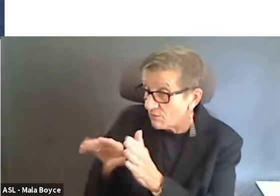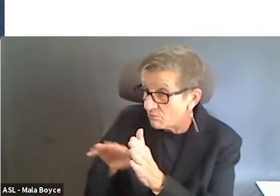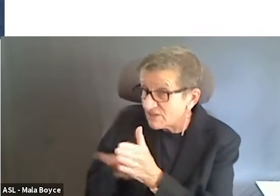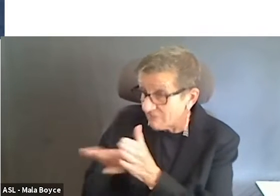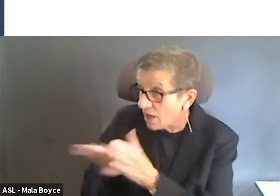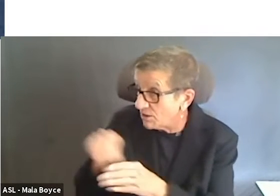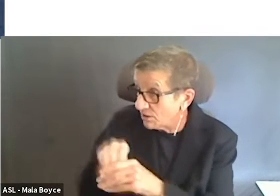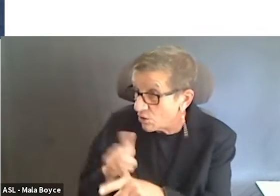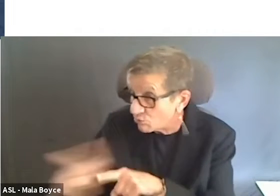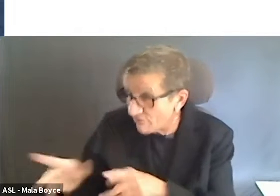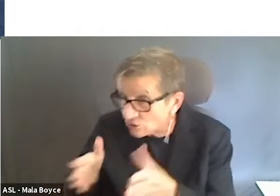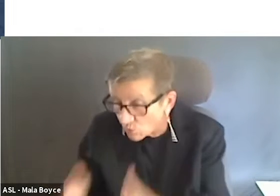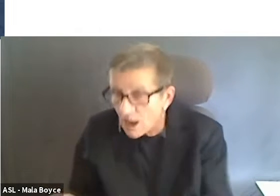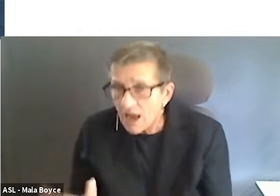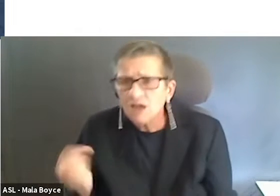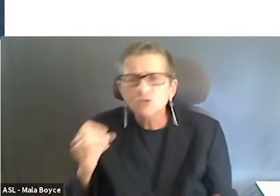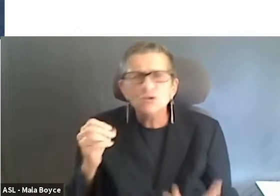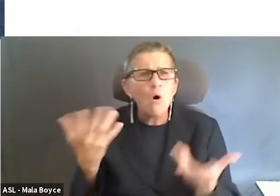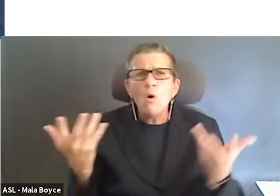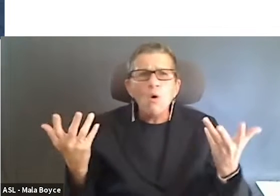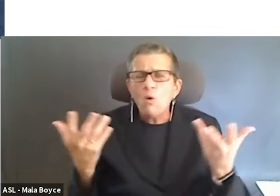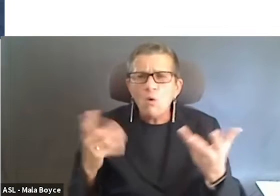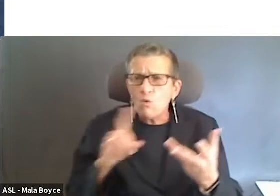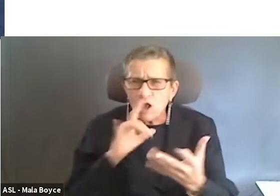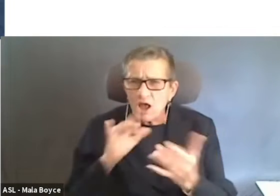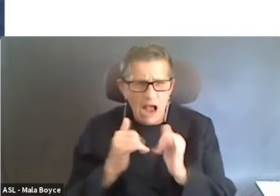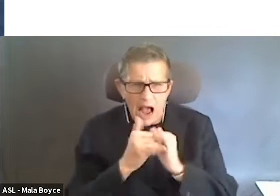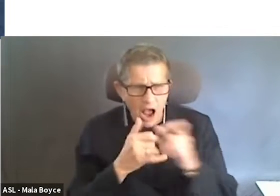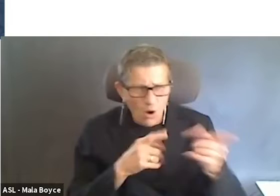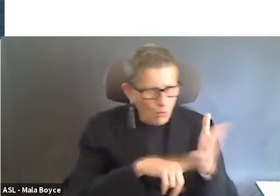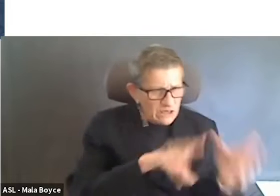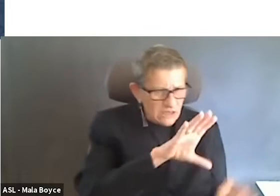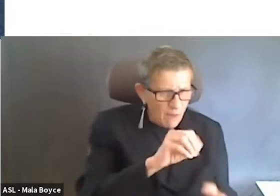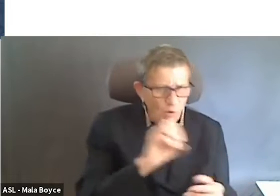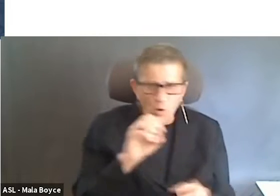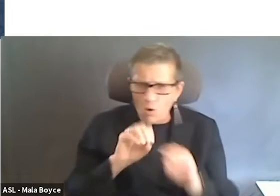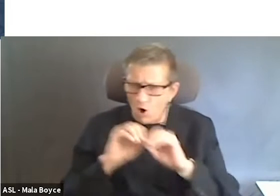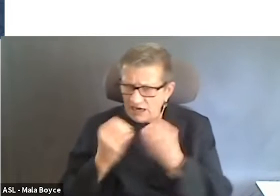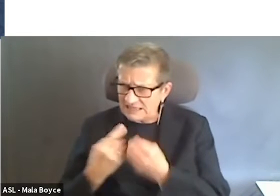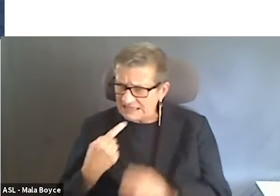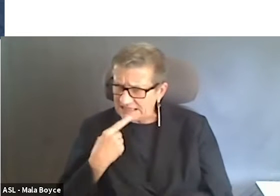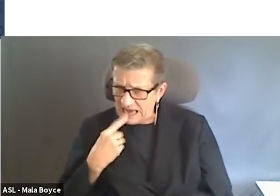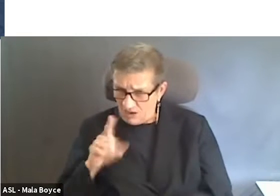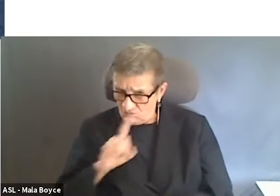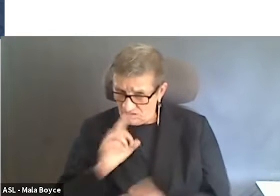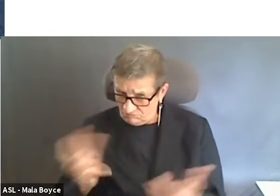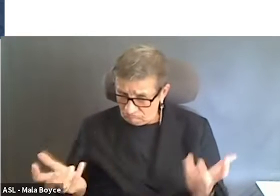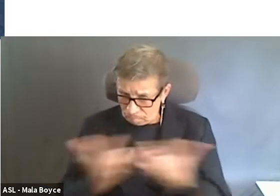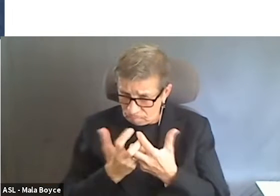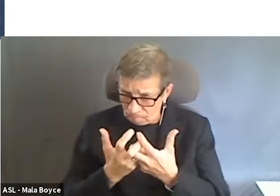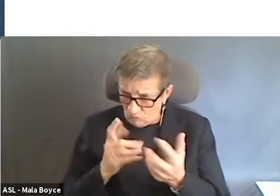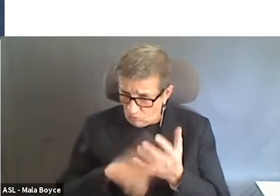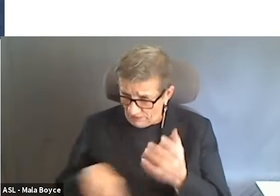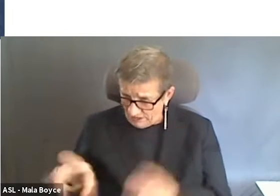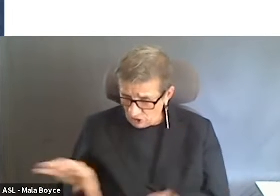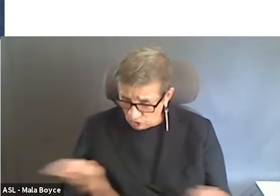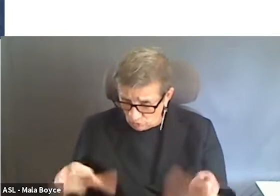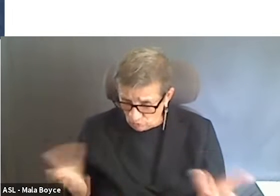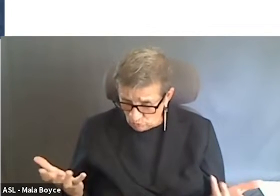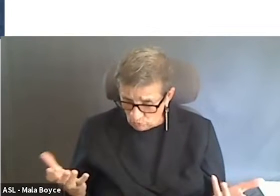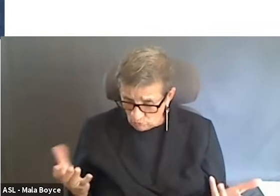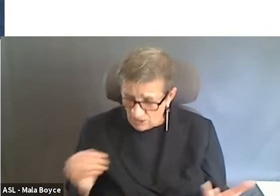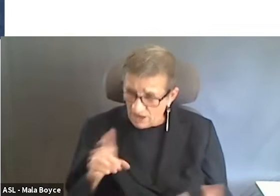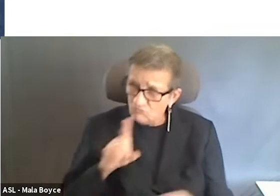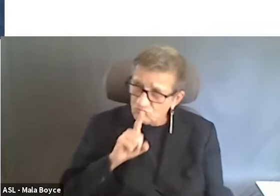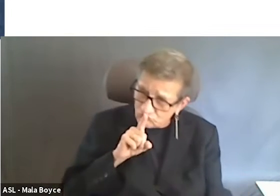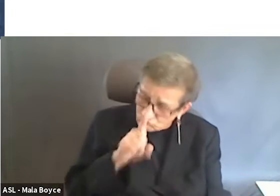that's an example, like, is what a company or organization says aligned with what it actually does and the lived experience of